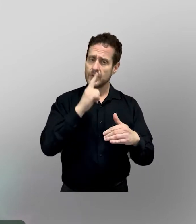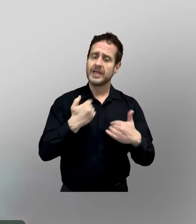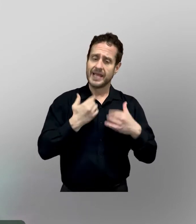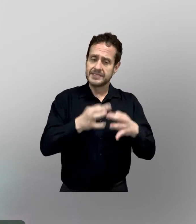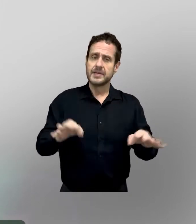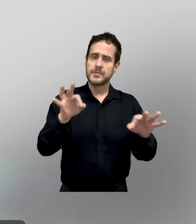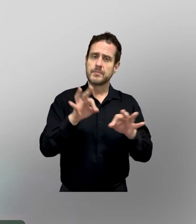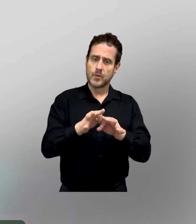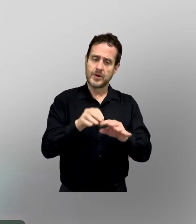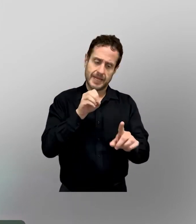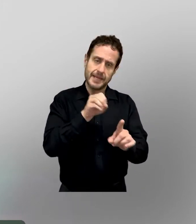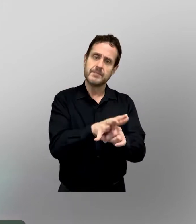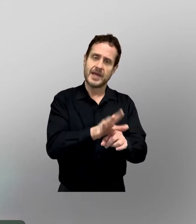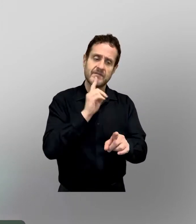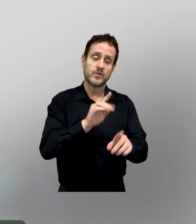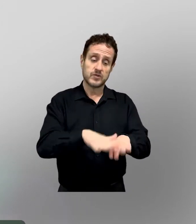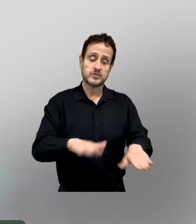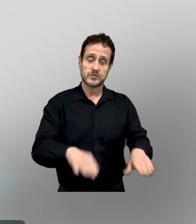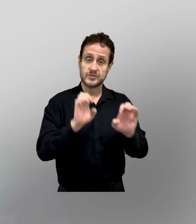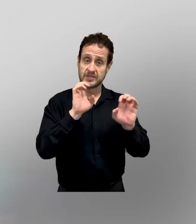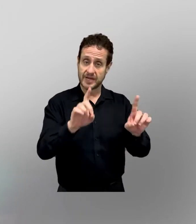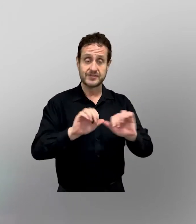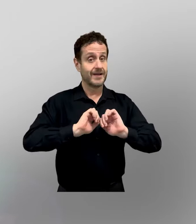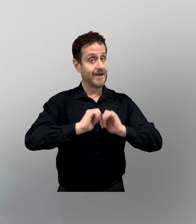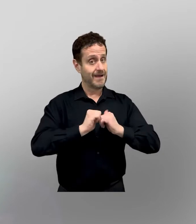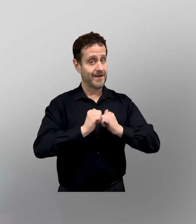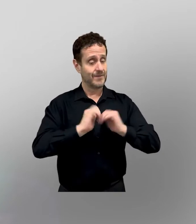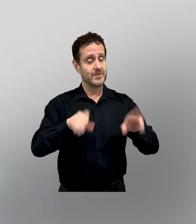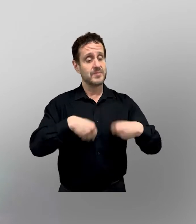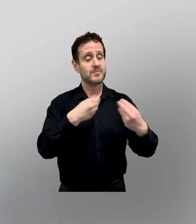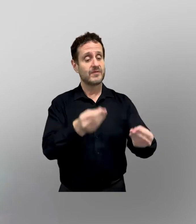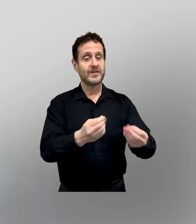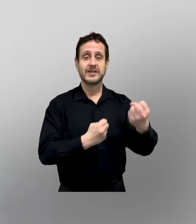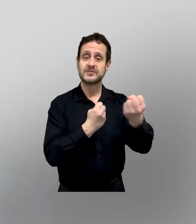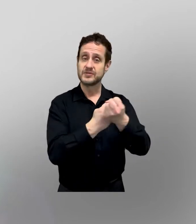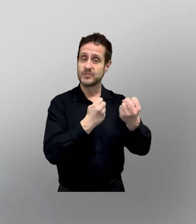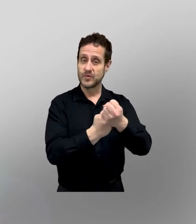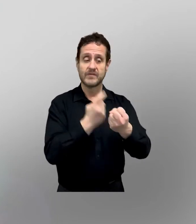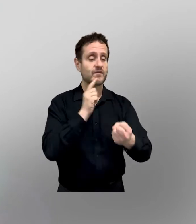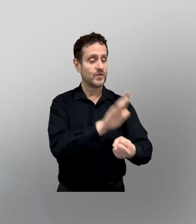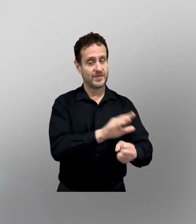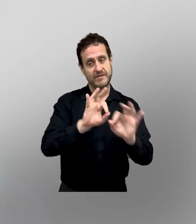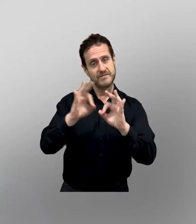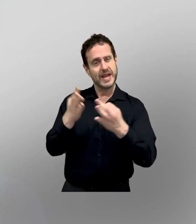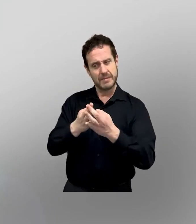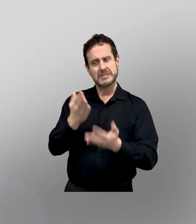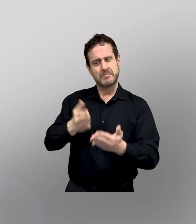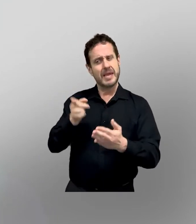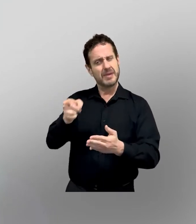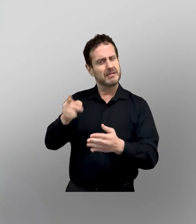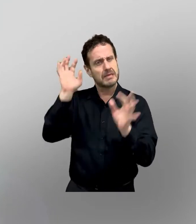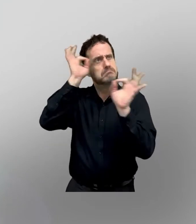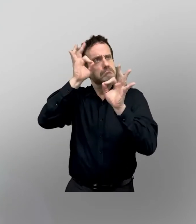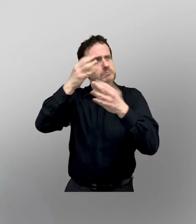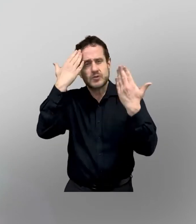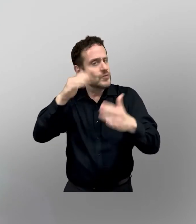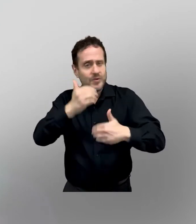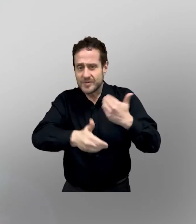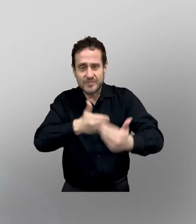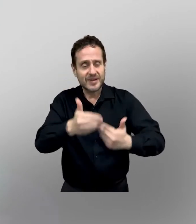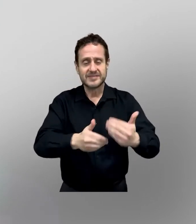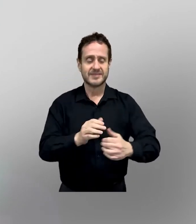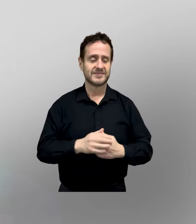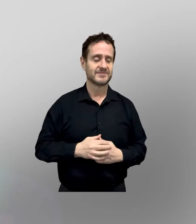such a crucial impact on a child's education simply by providing meaningful support for the families who may be unfamiliar